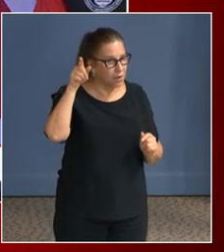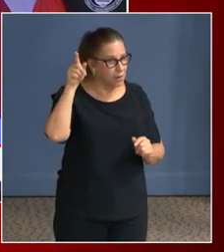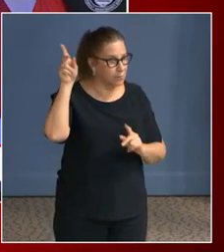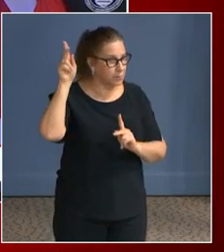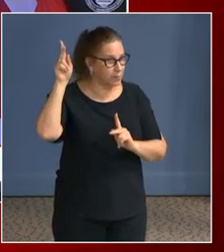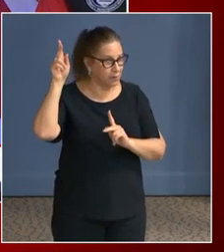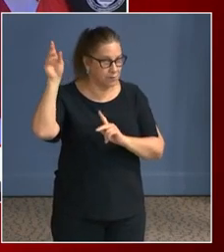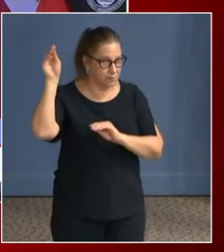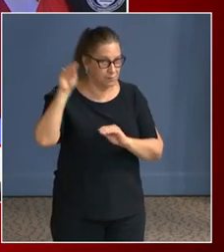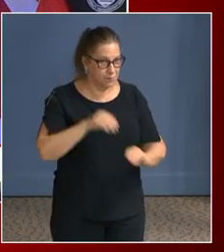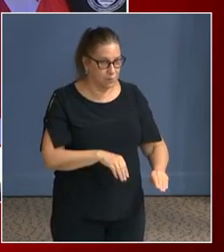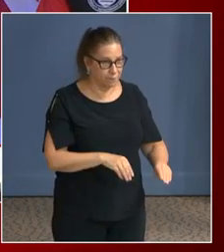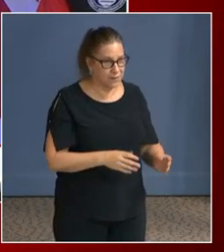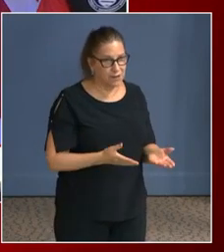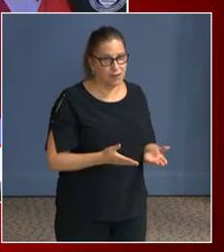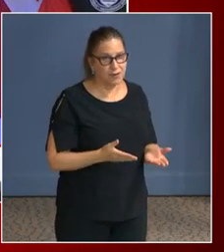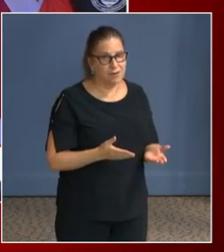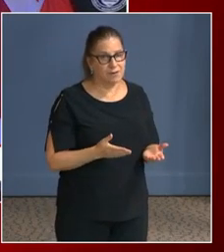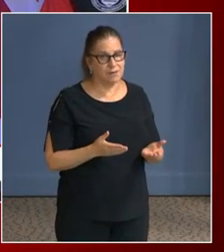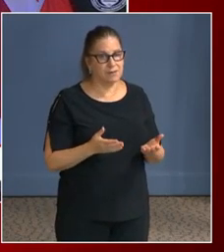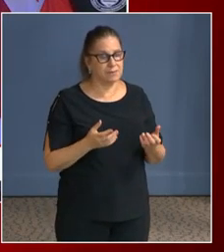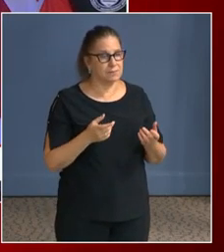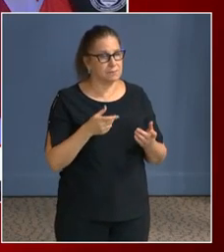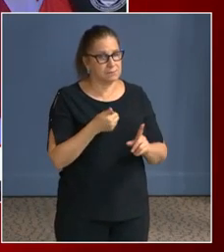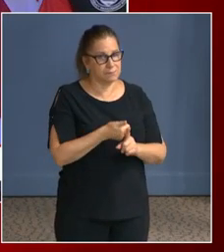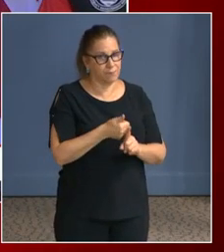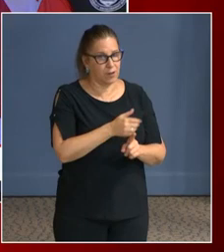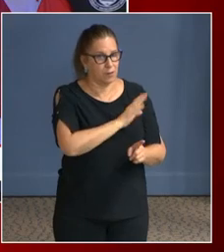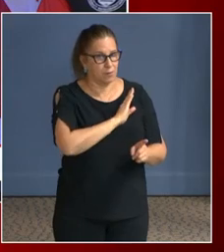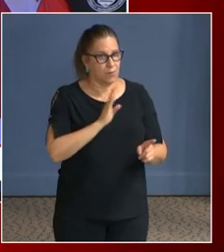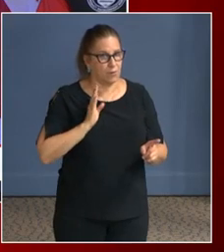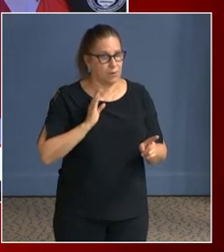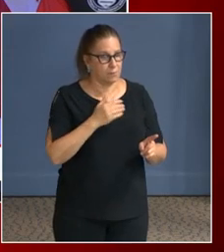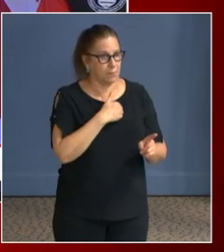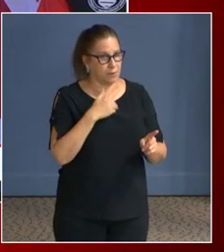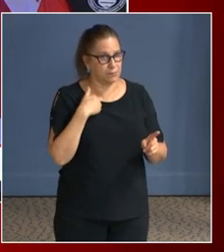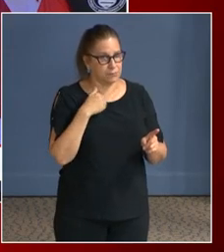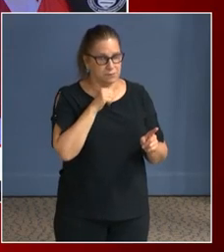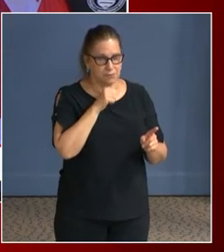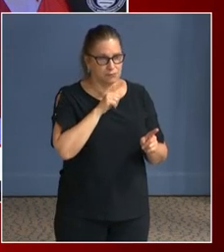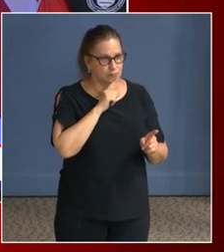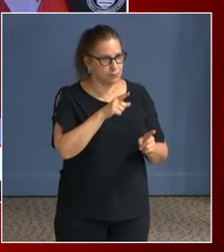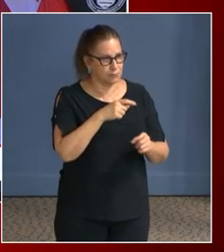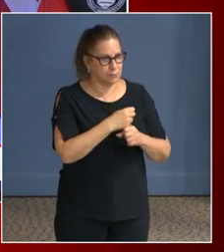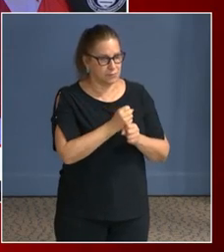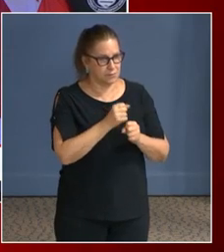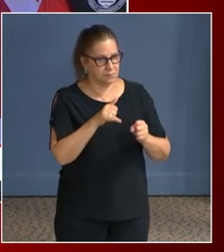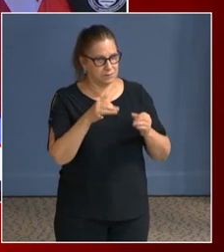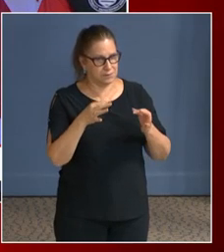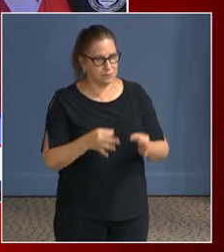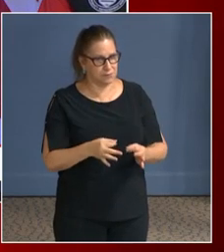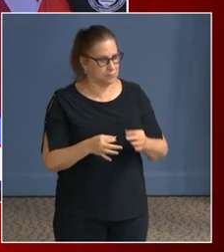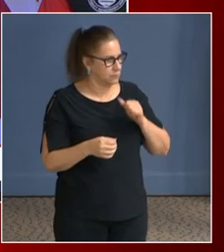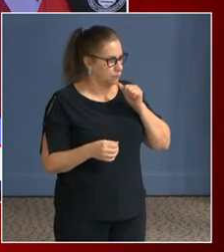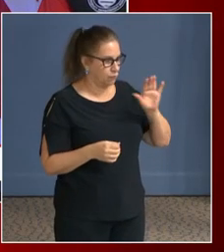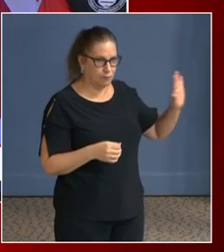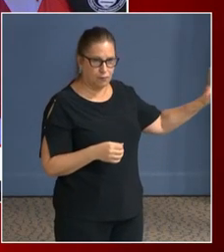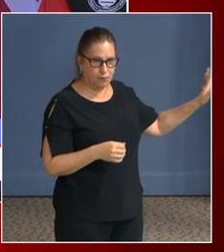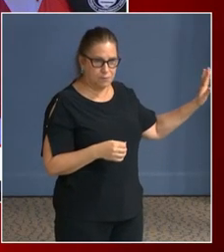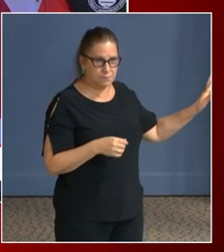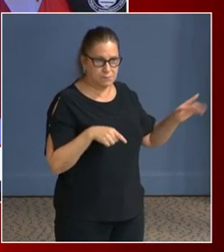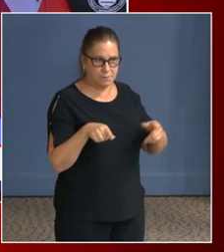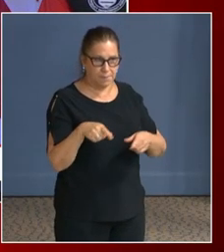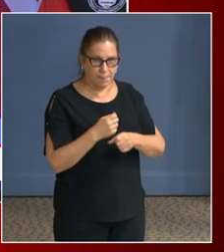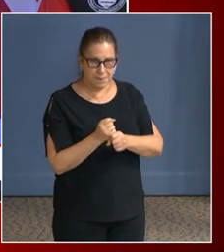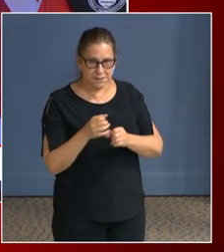the board members felt blindsided by the decision, but that's not your issue. I do have a question in terms of, was